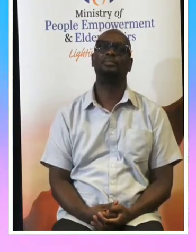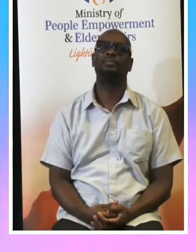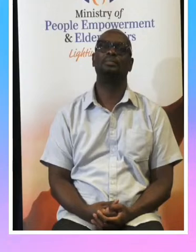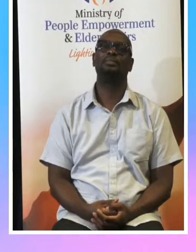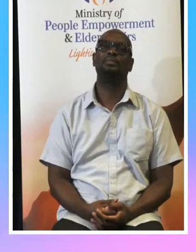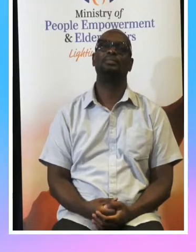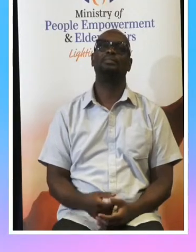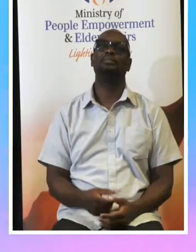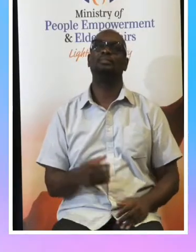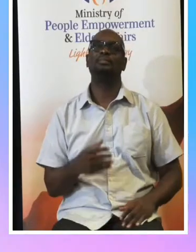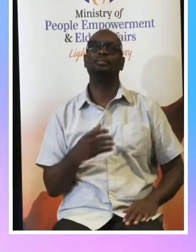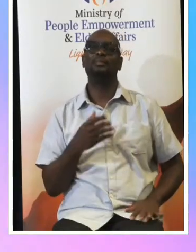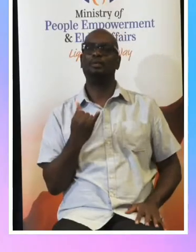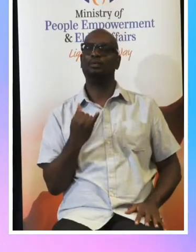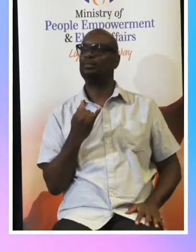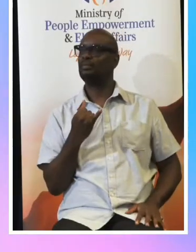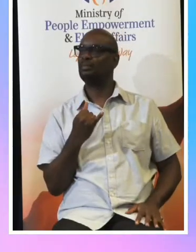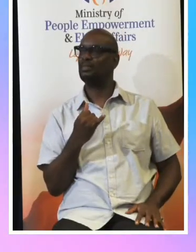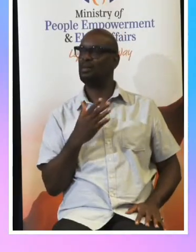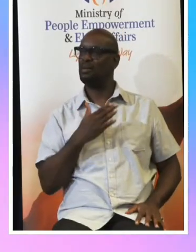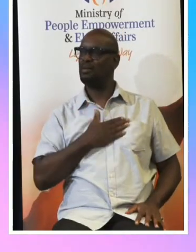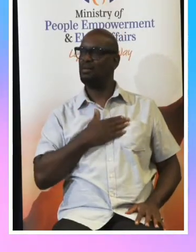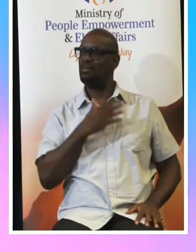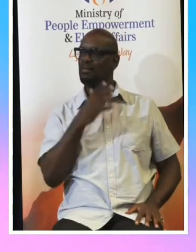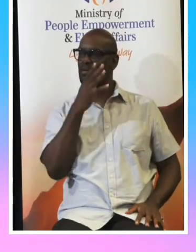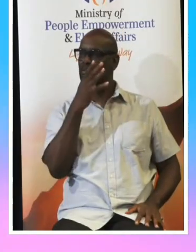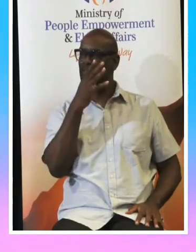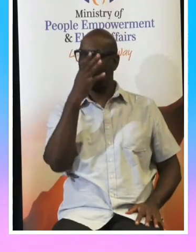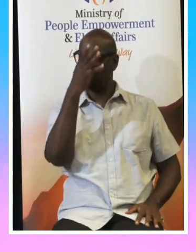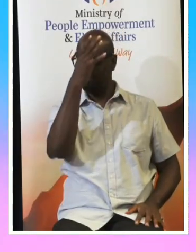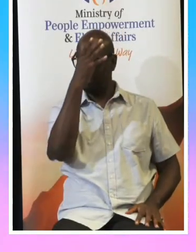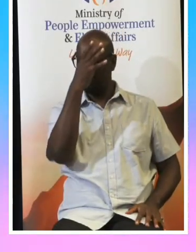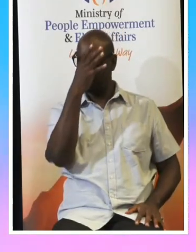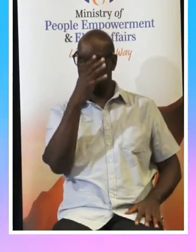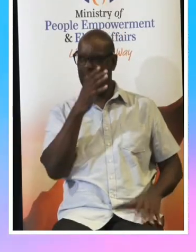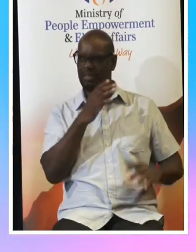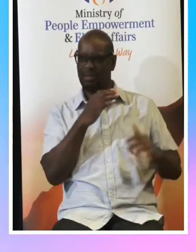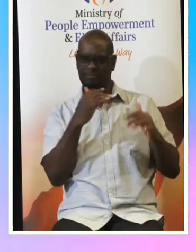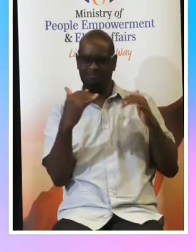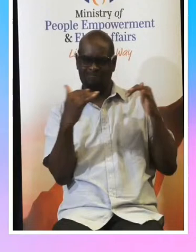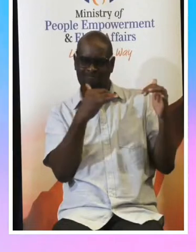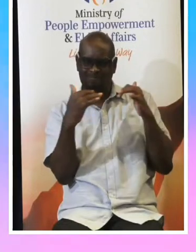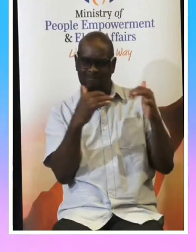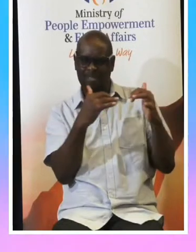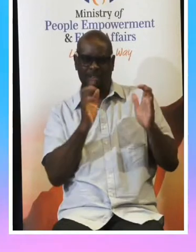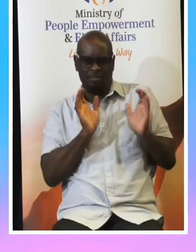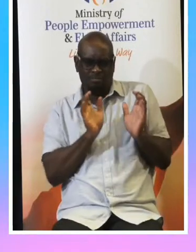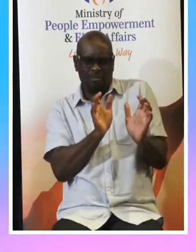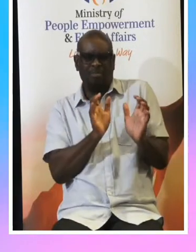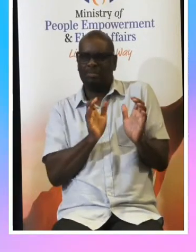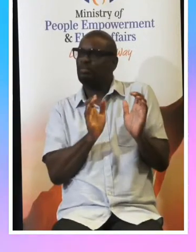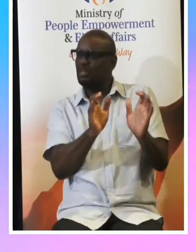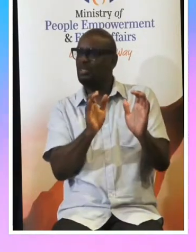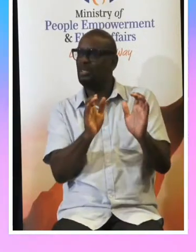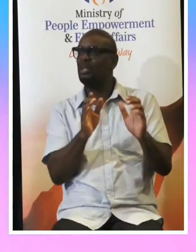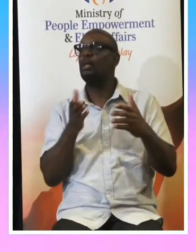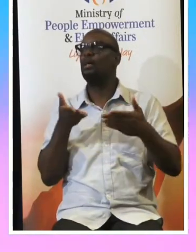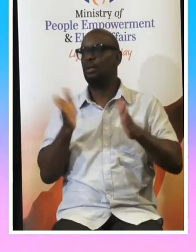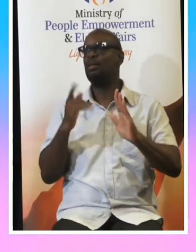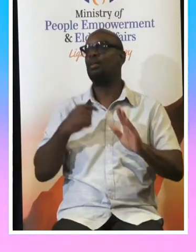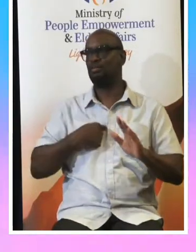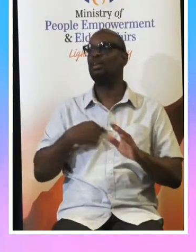Given the advocacy and the relentlessness of my mother and father, I was permitted to do the common entrance exam.